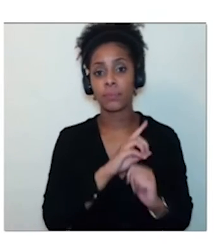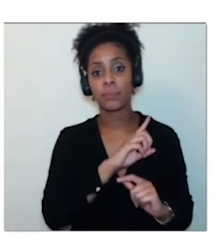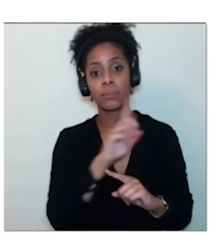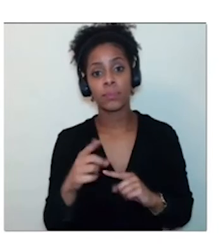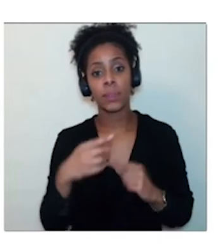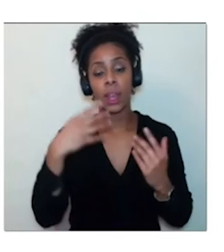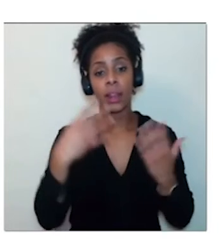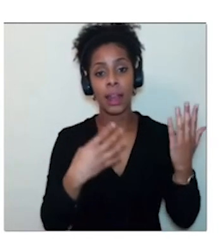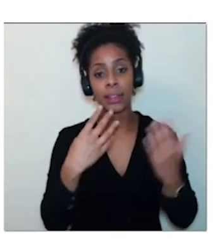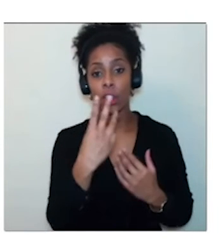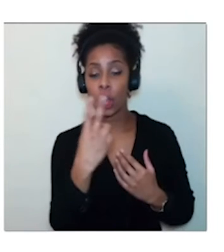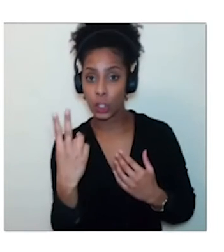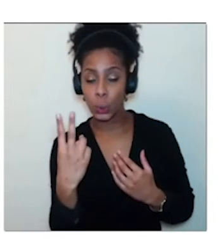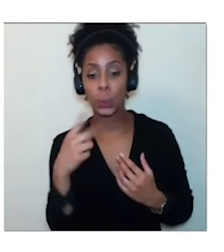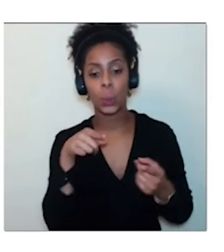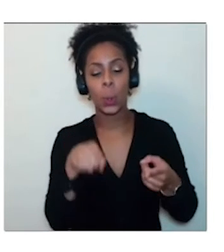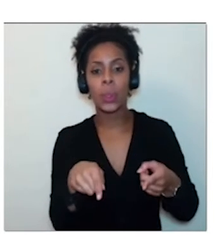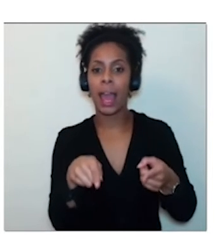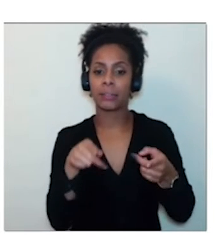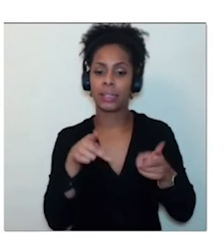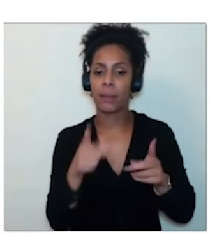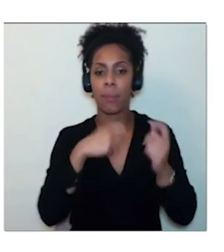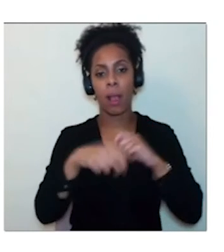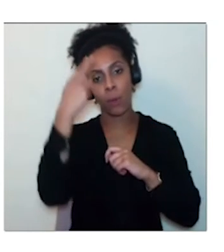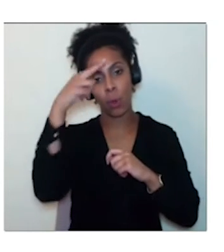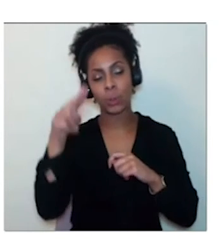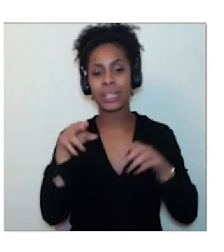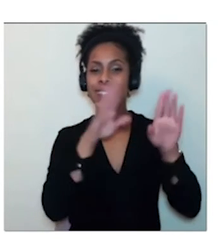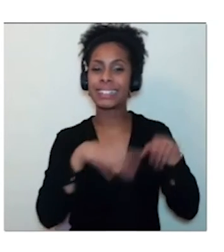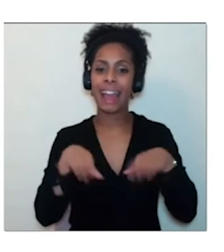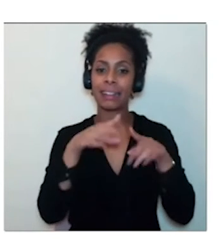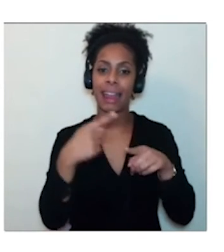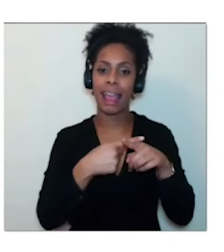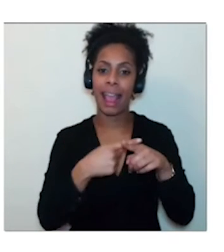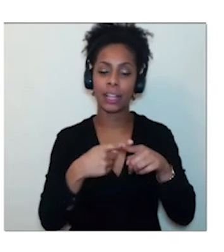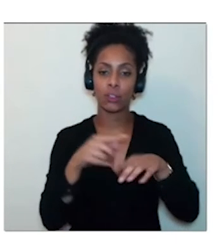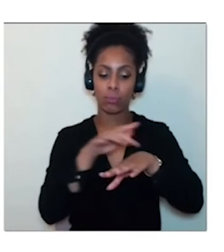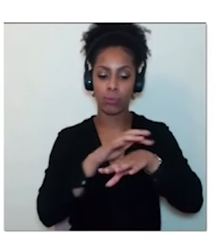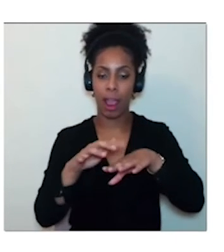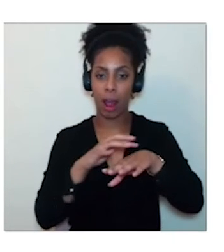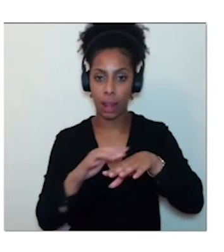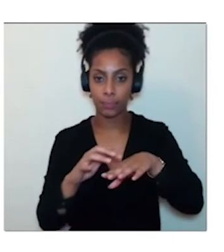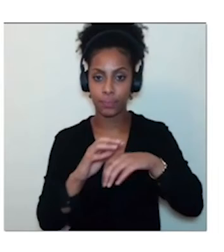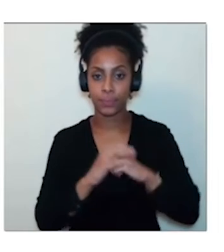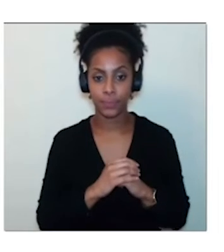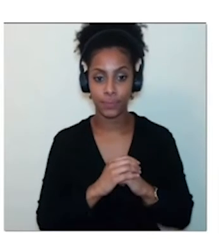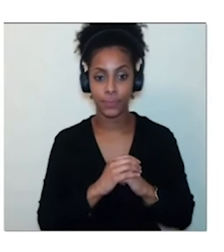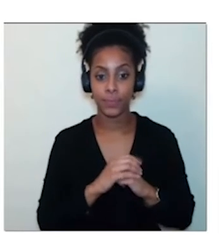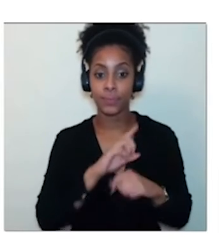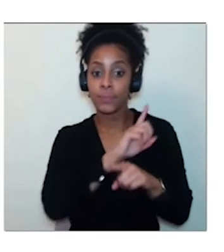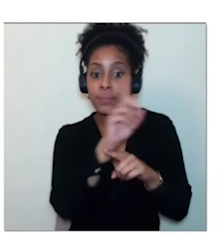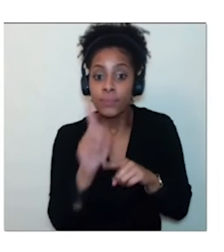was known as Standard English Braille. In 2011, UKAAF, after consultation with the Braille reading